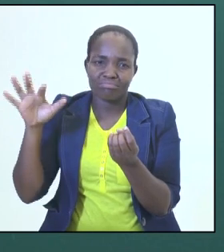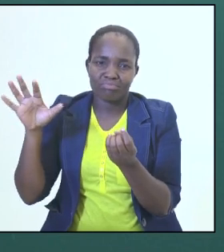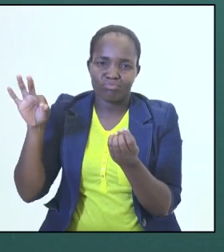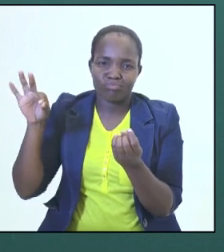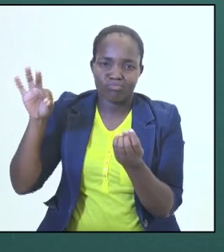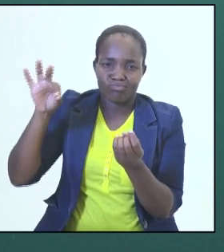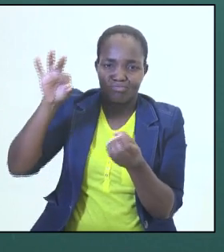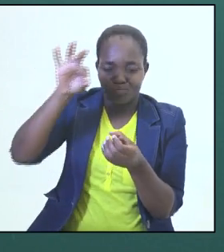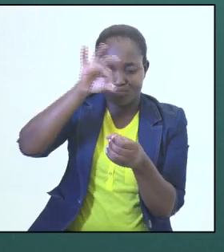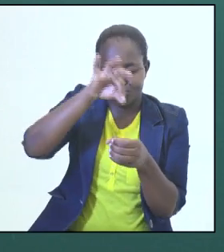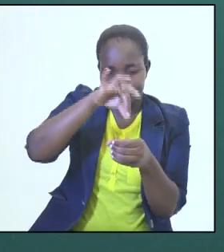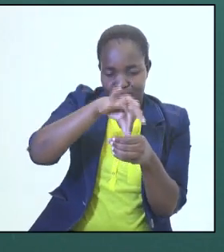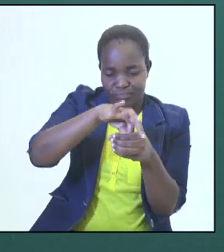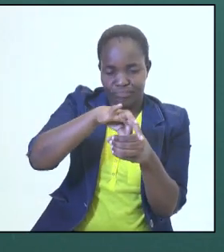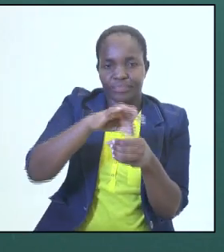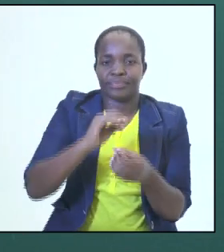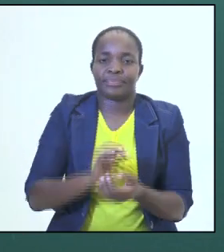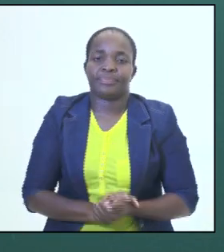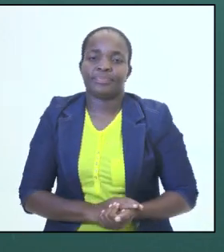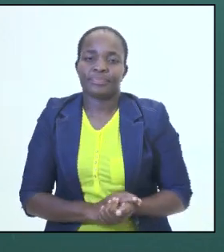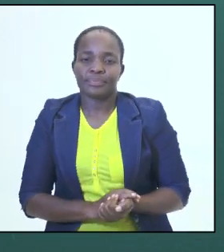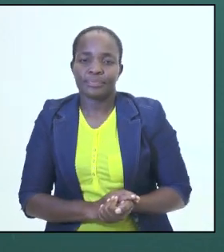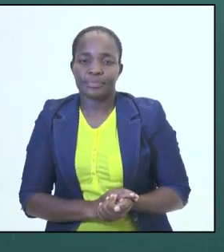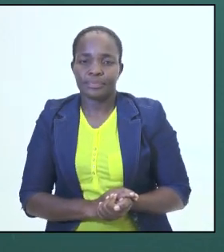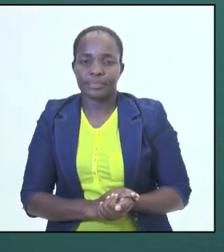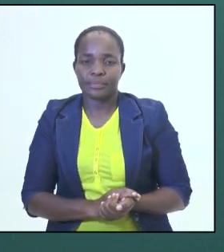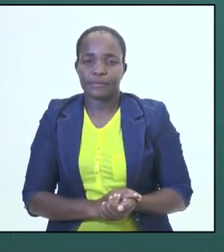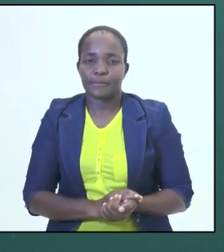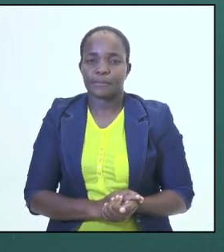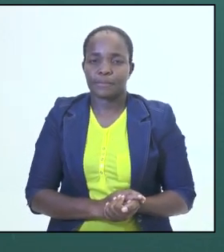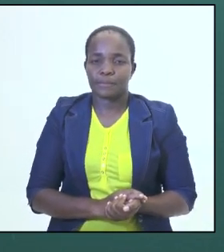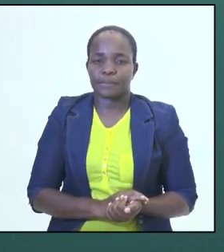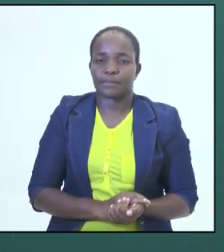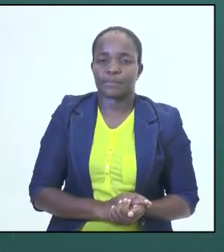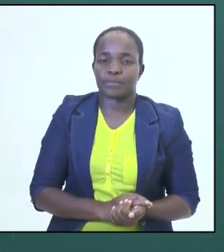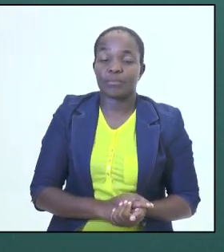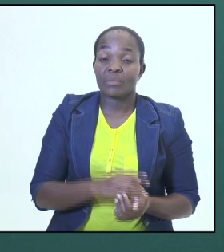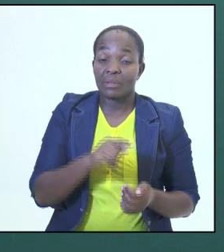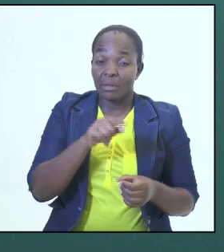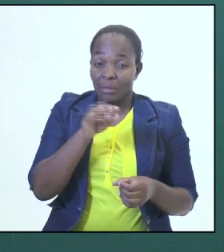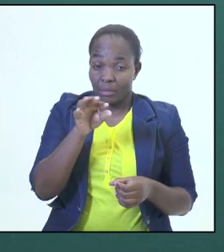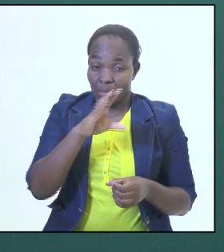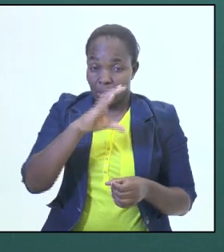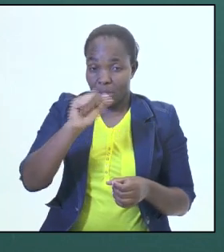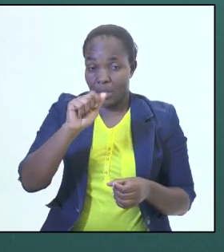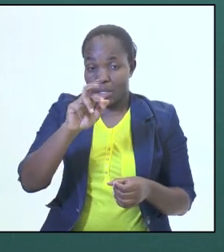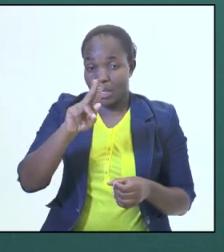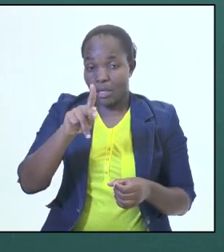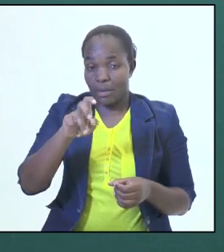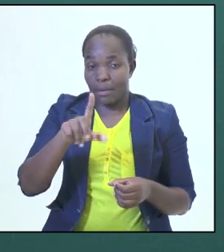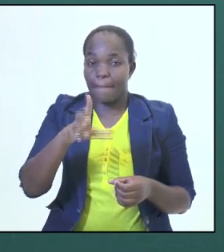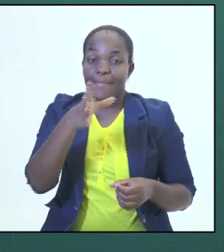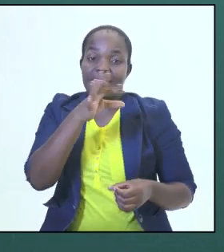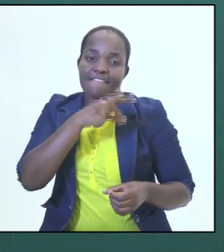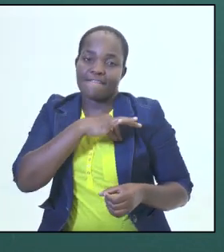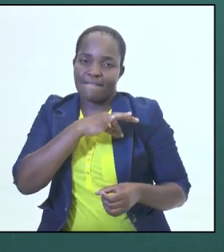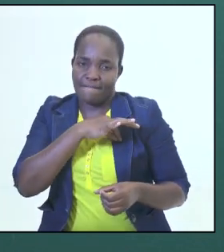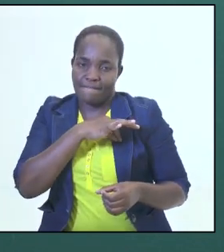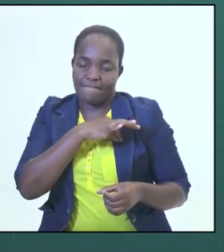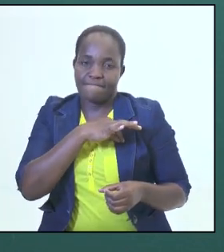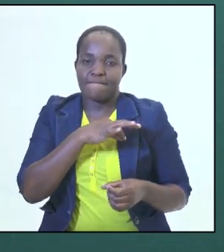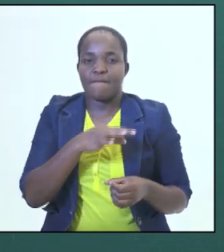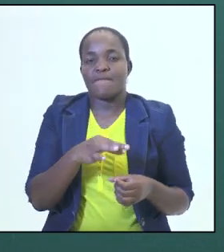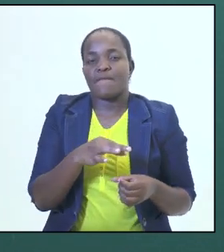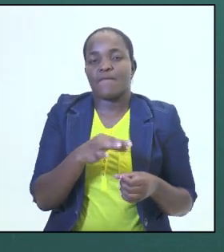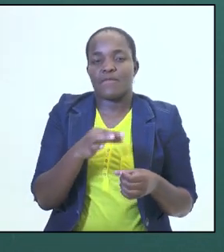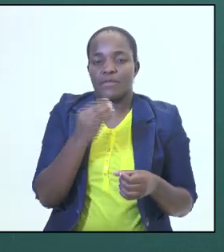is the reproductive part of the flower, and hence also known as the female reproductive organs of the flower.